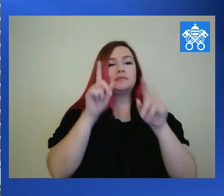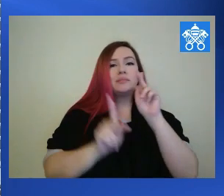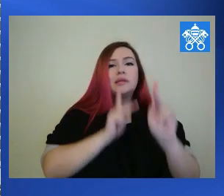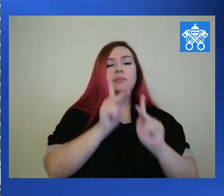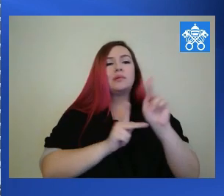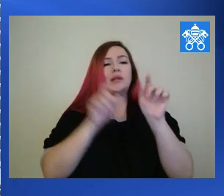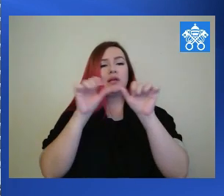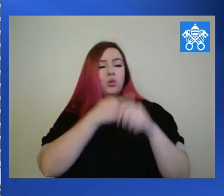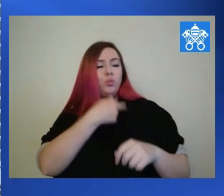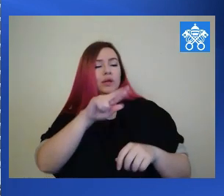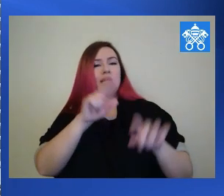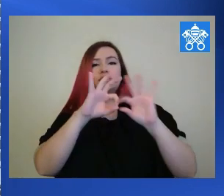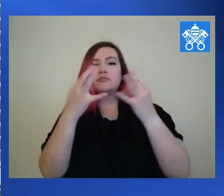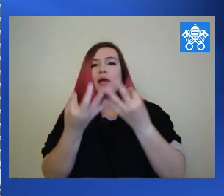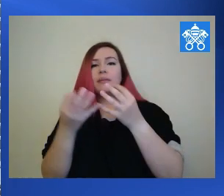family, religious families.